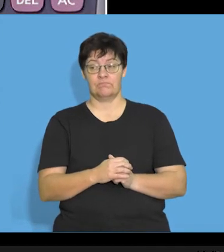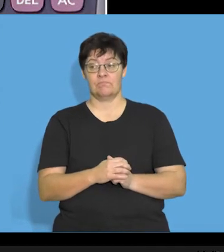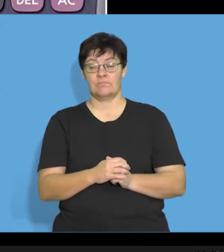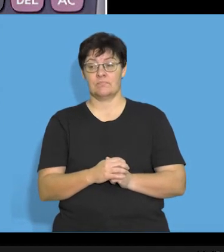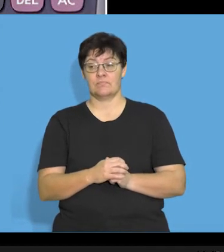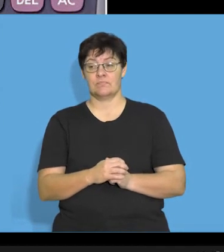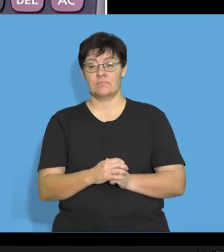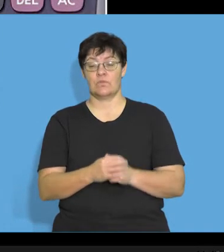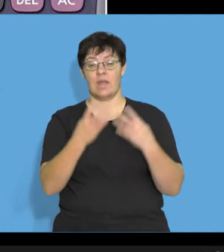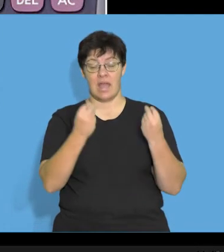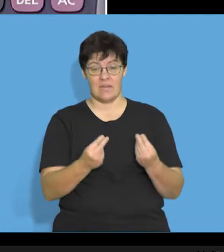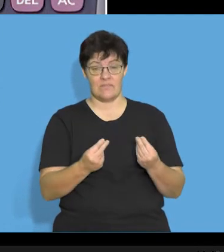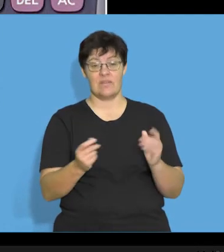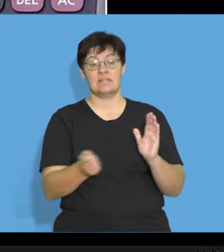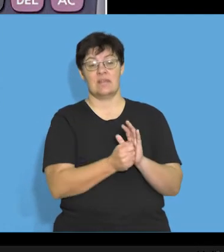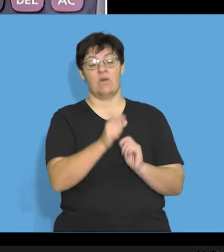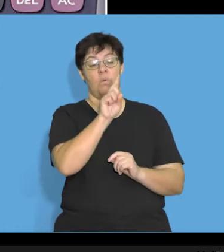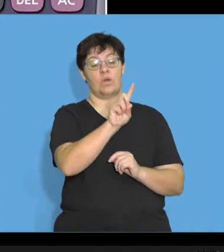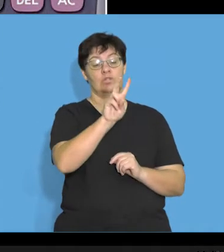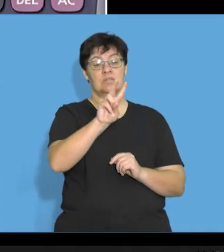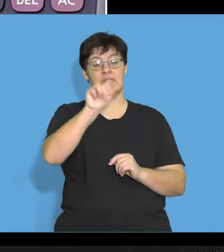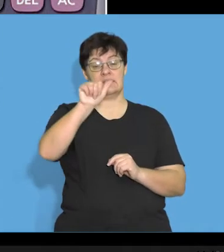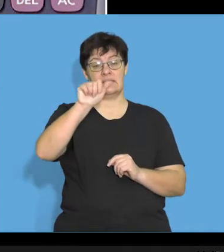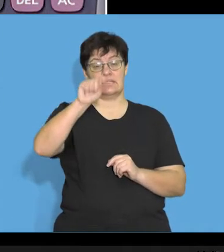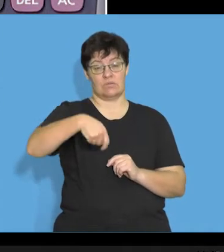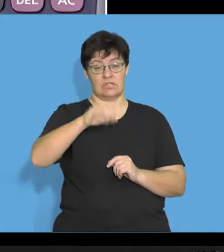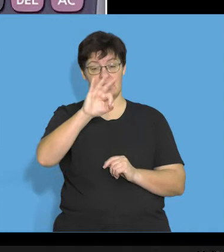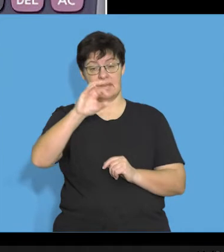We've got our sales figure of 126,300. So